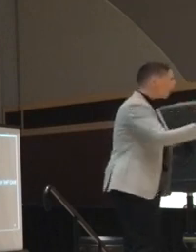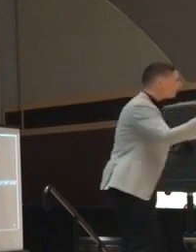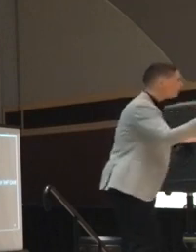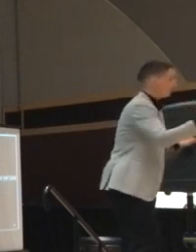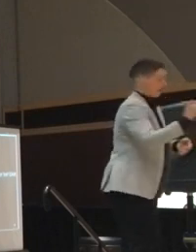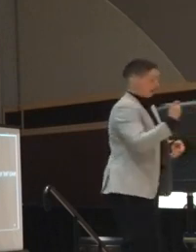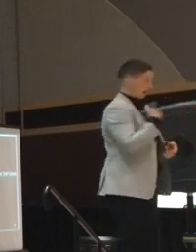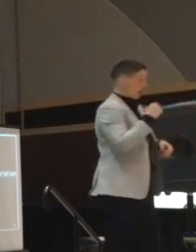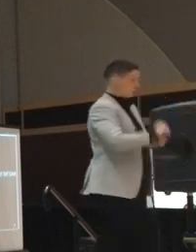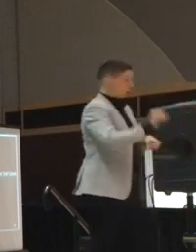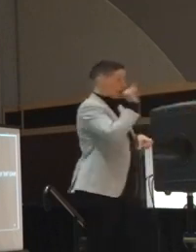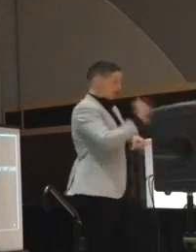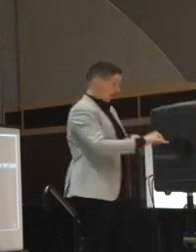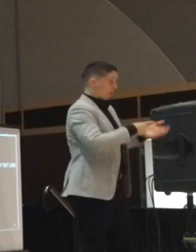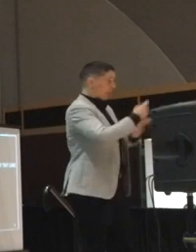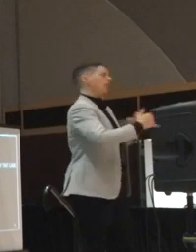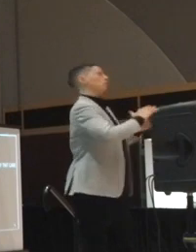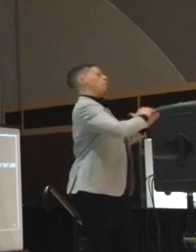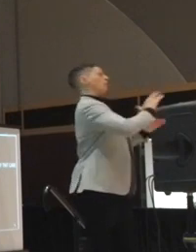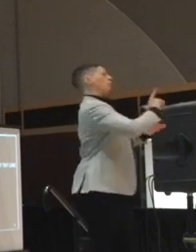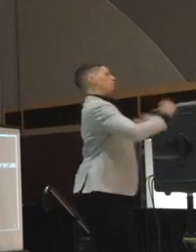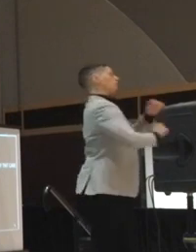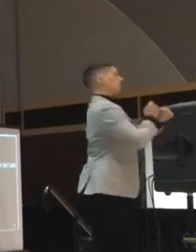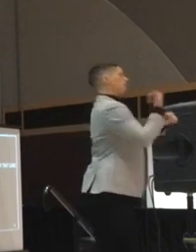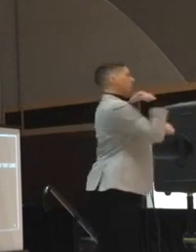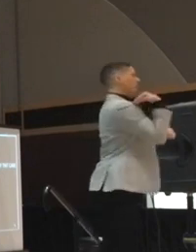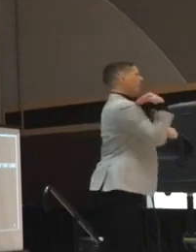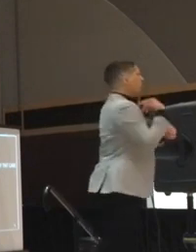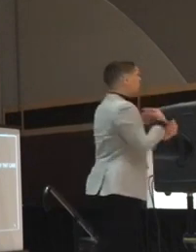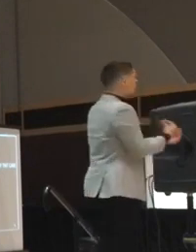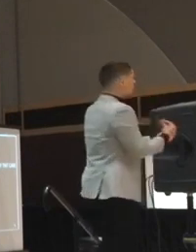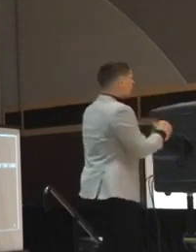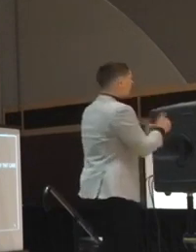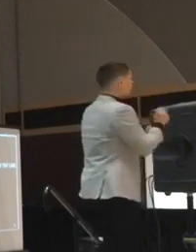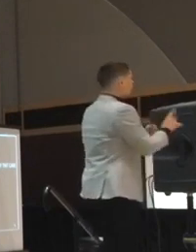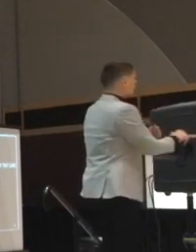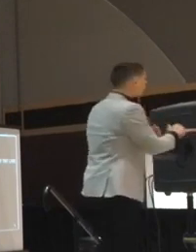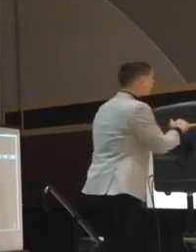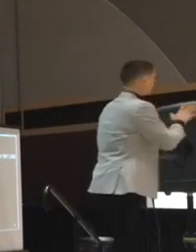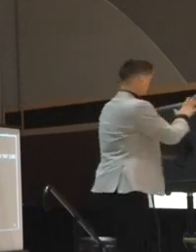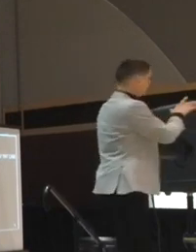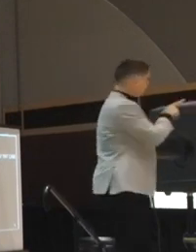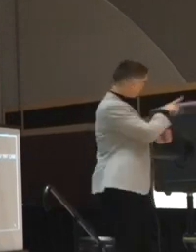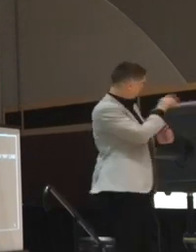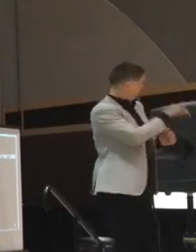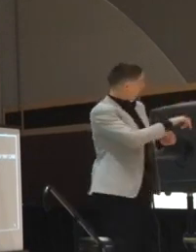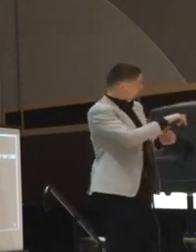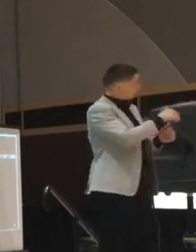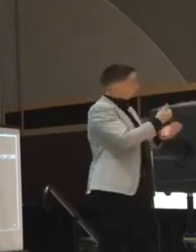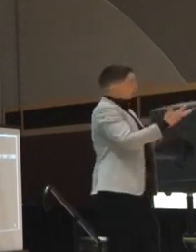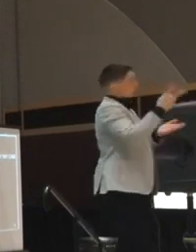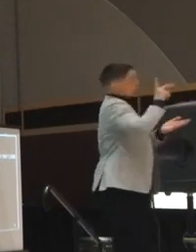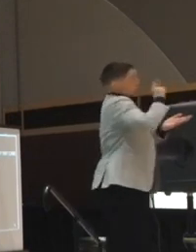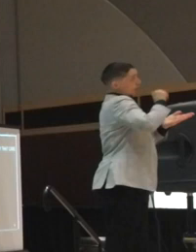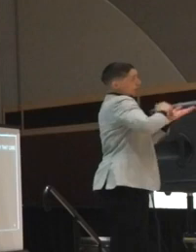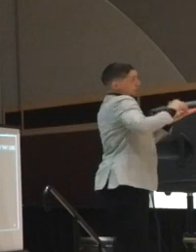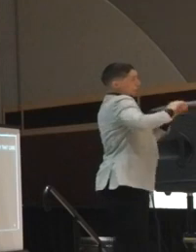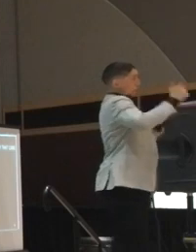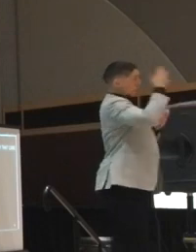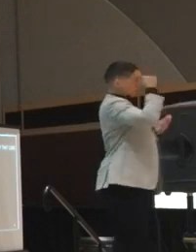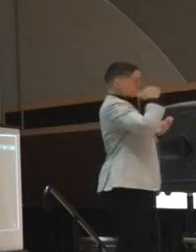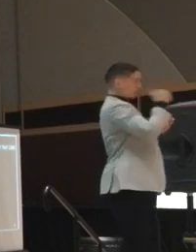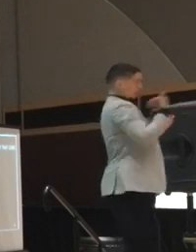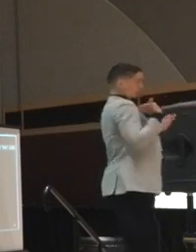that project. It was over 20 years ago. How could you do that? He still has a job after doing that? Big ego.